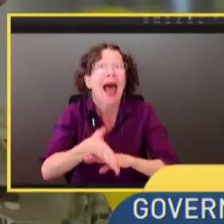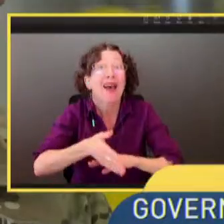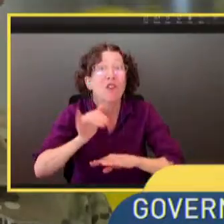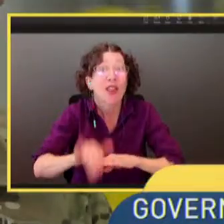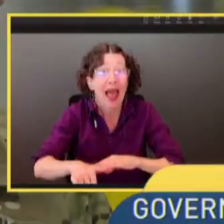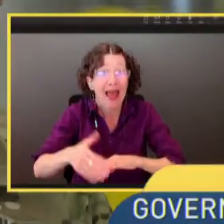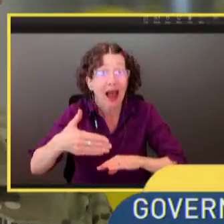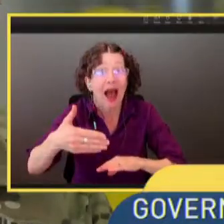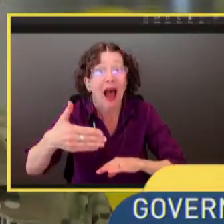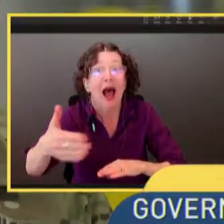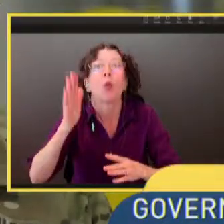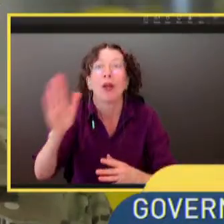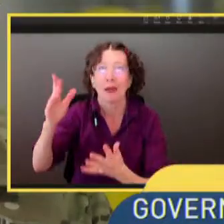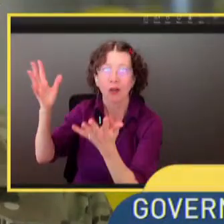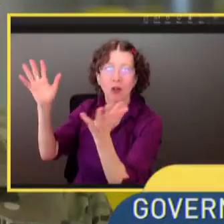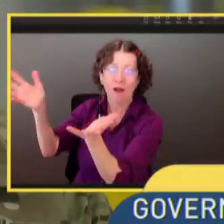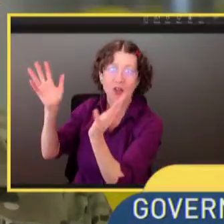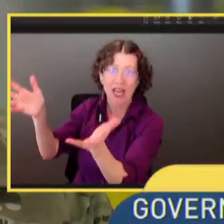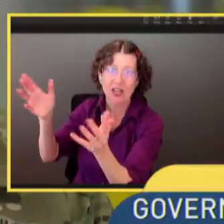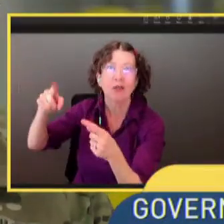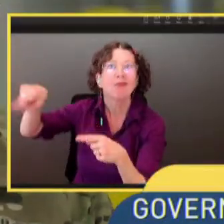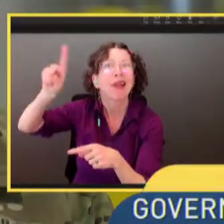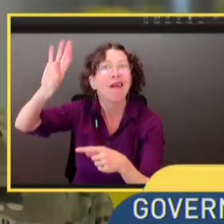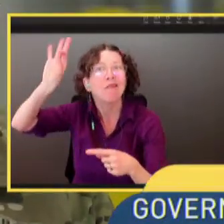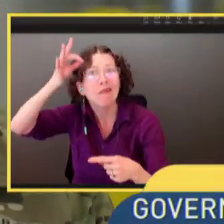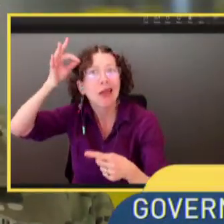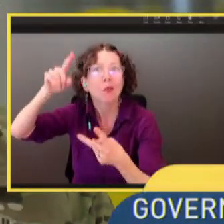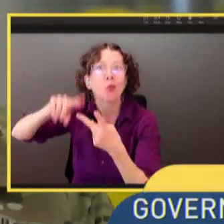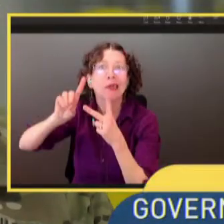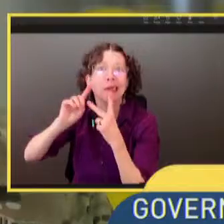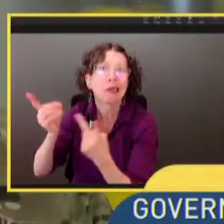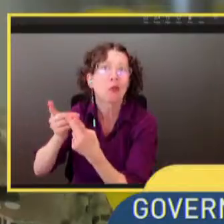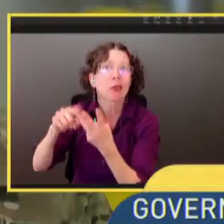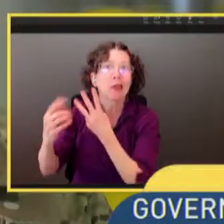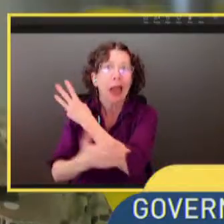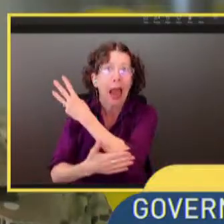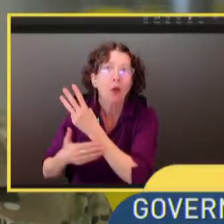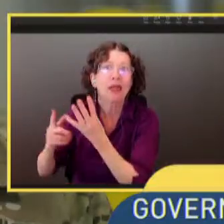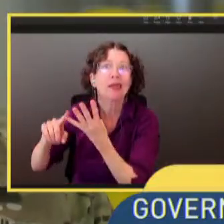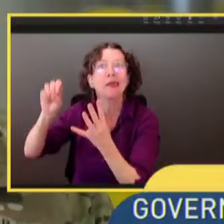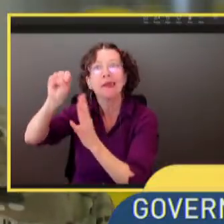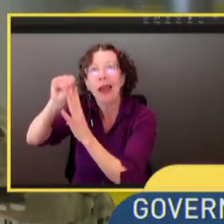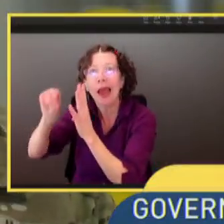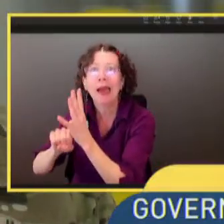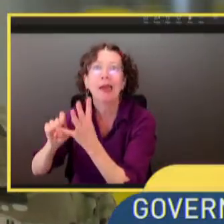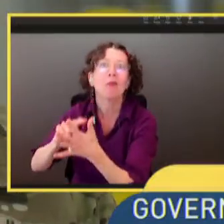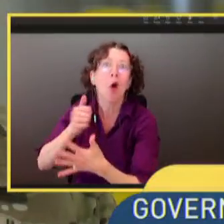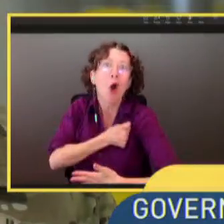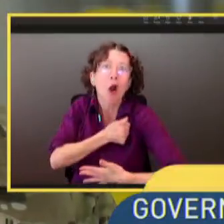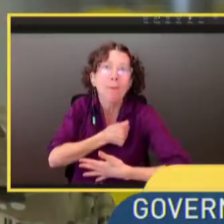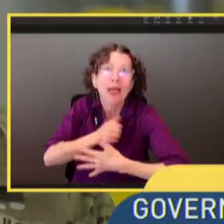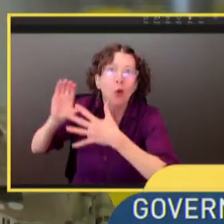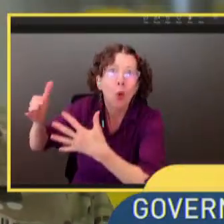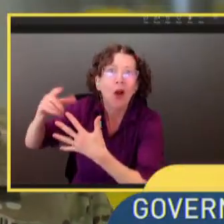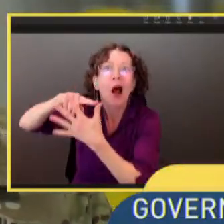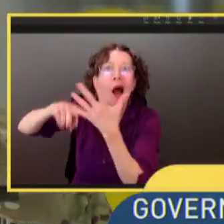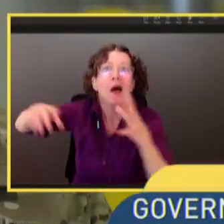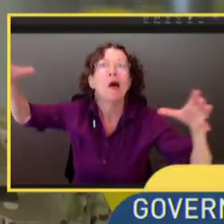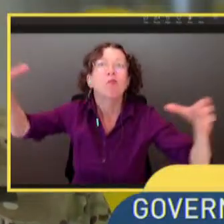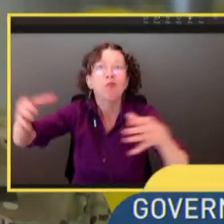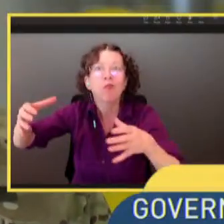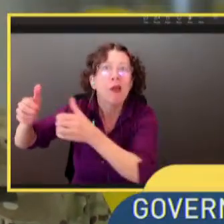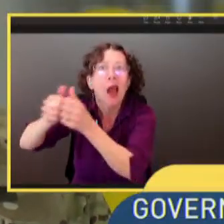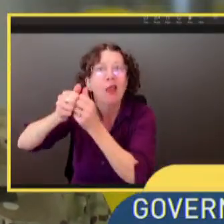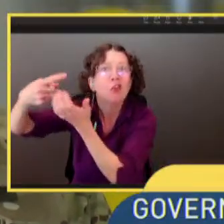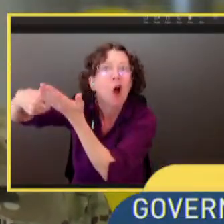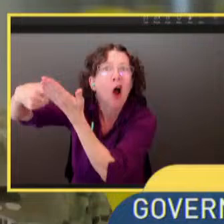hey, once we get through what's right in front of us, and what's right in front of us is our full focus, right, to get through what's right in front of us, we, of course, need to